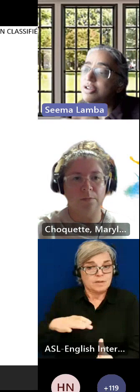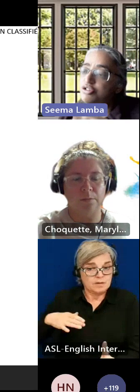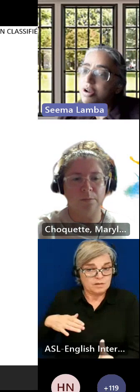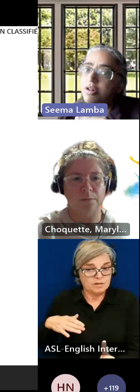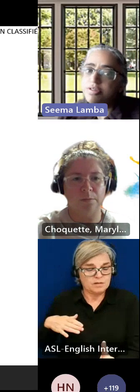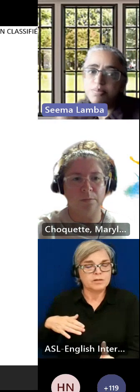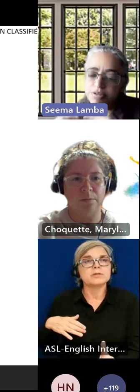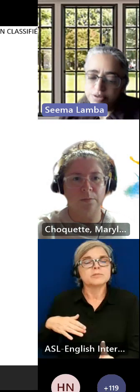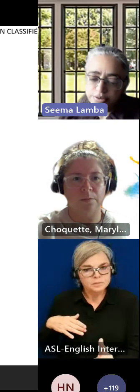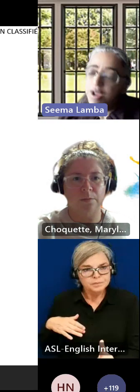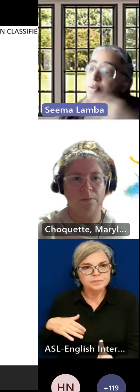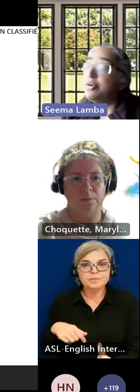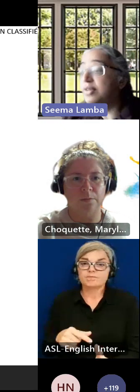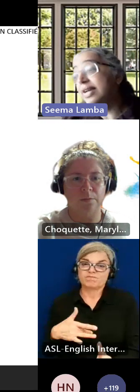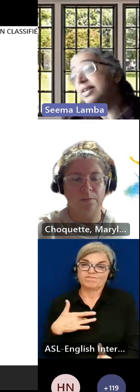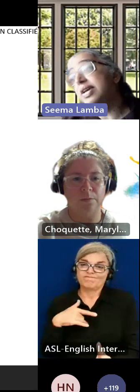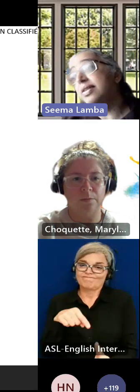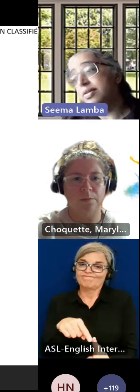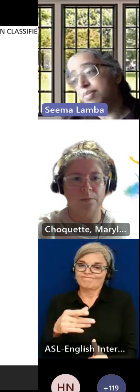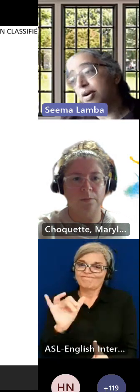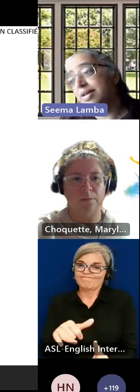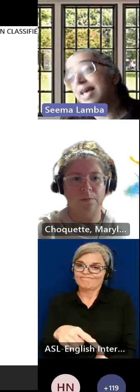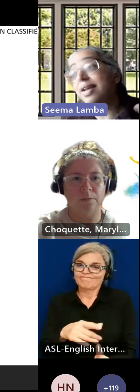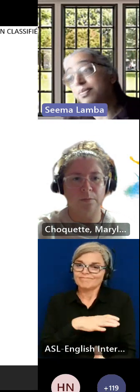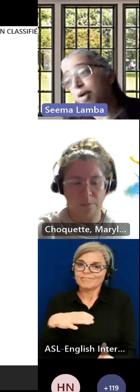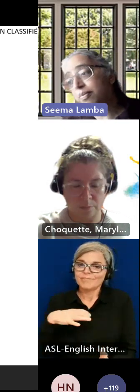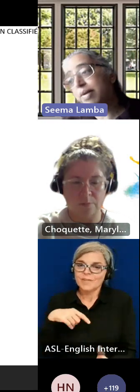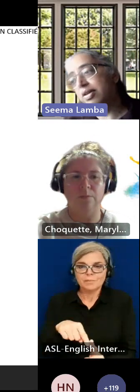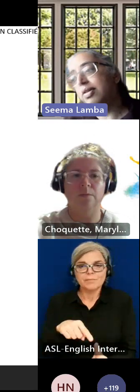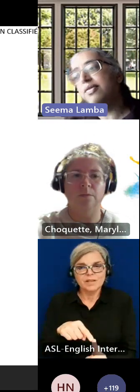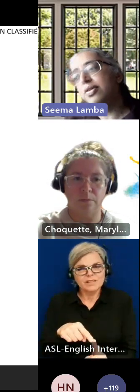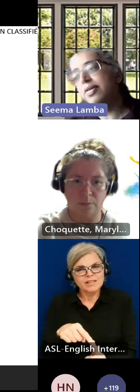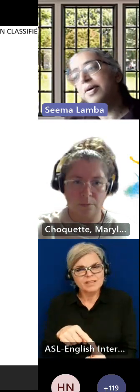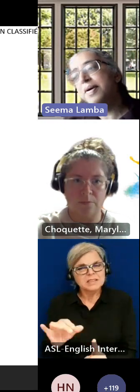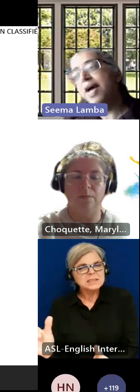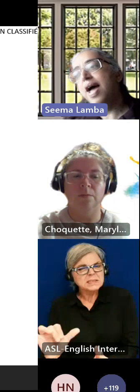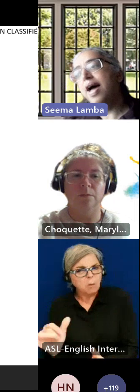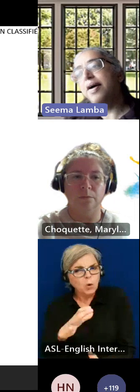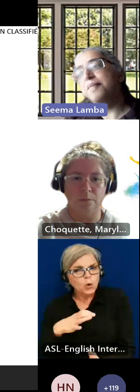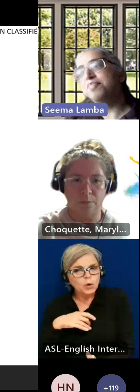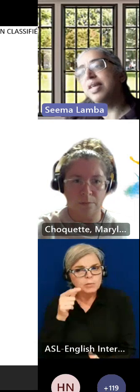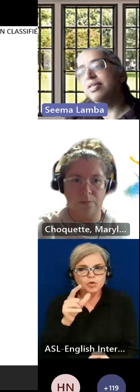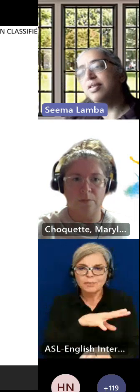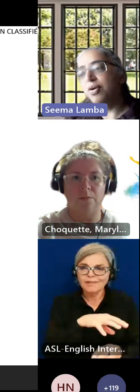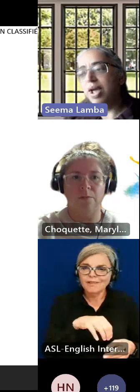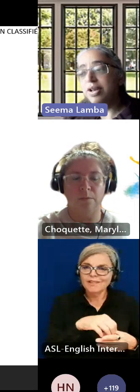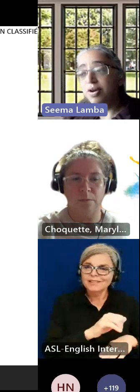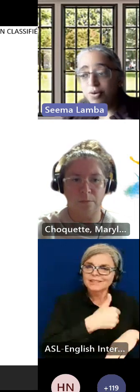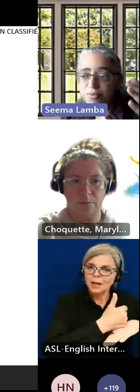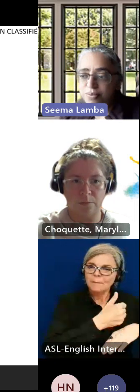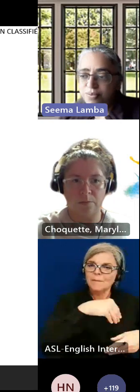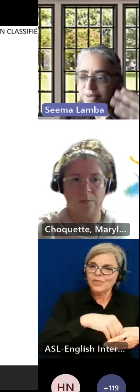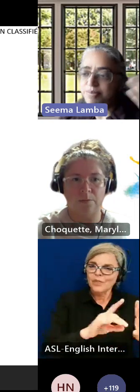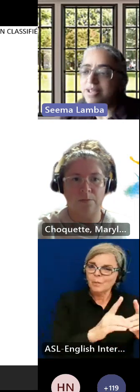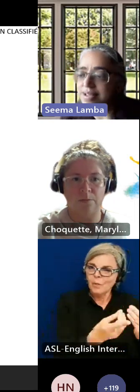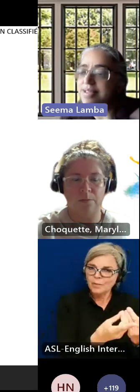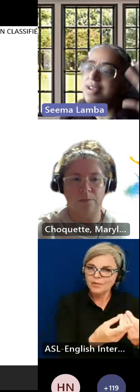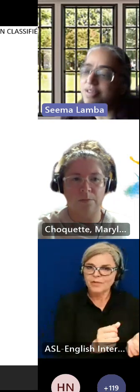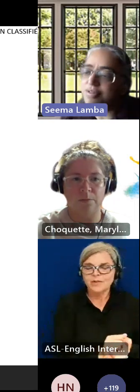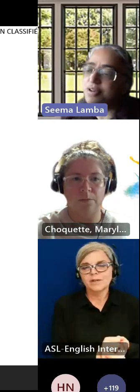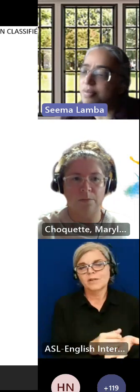of a committee should also be sort of reflective in the departments at a departmental level. So I know,